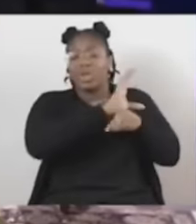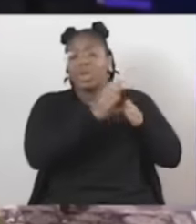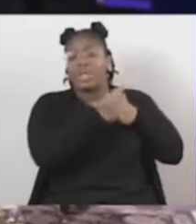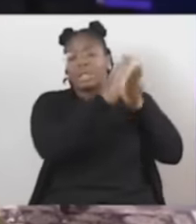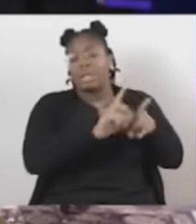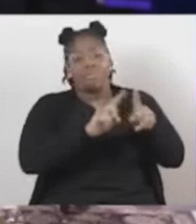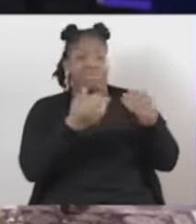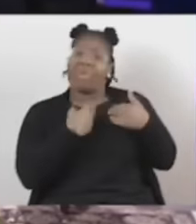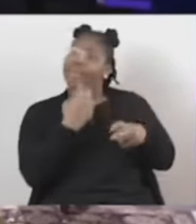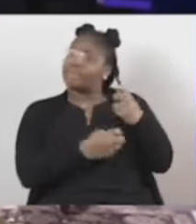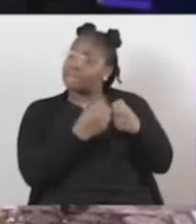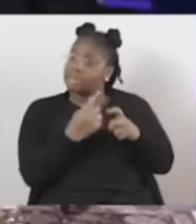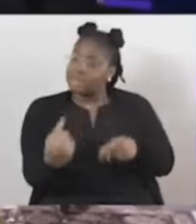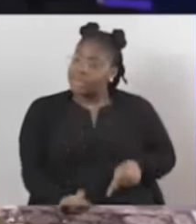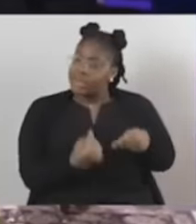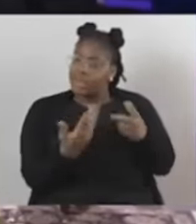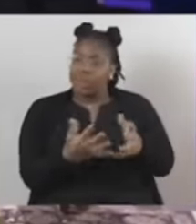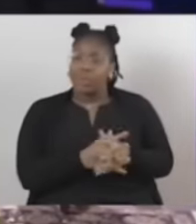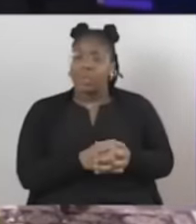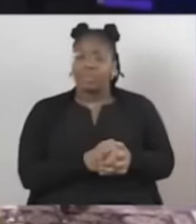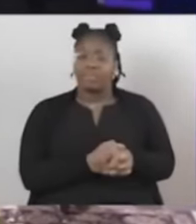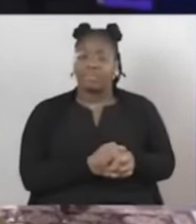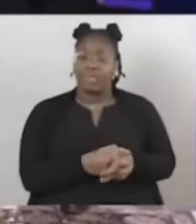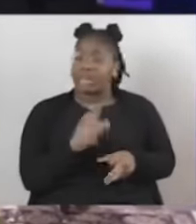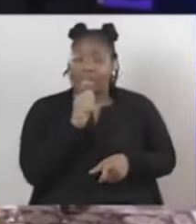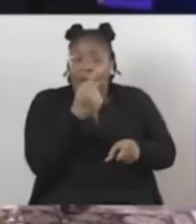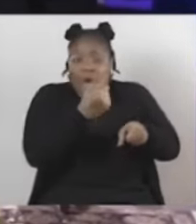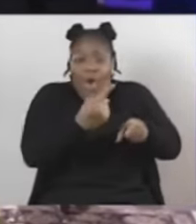thread. Watch this. That will not hurt